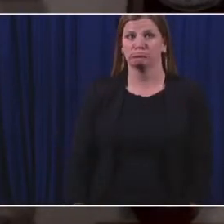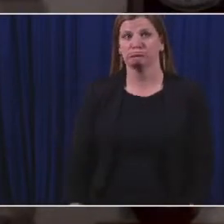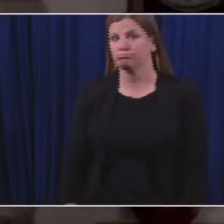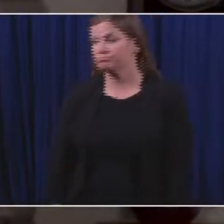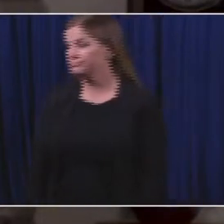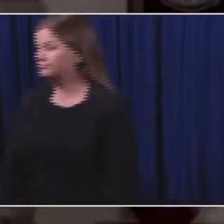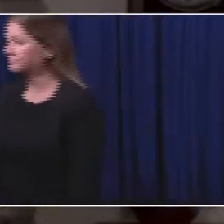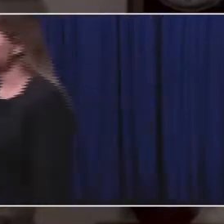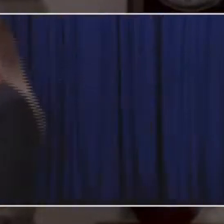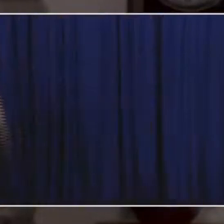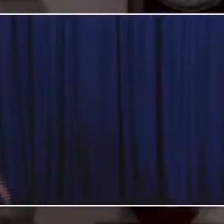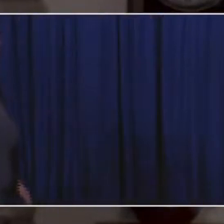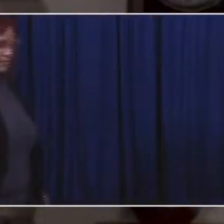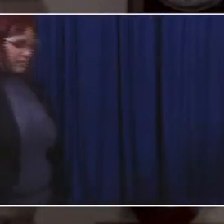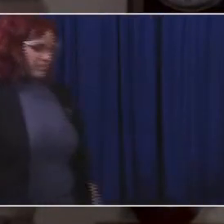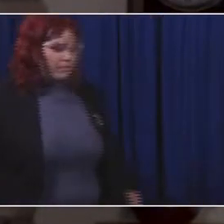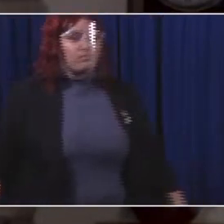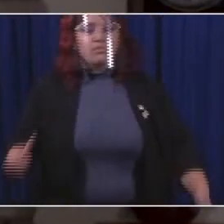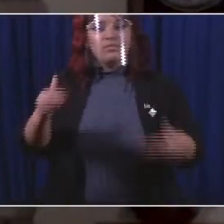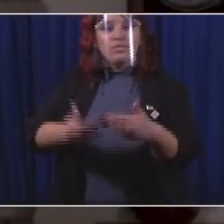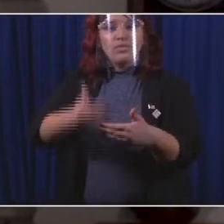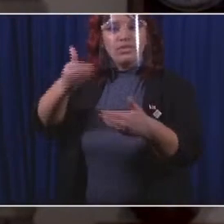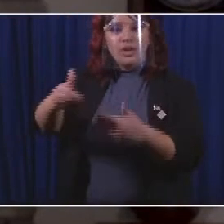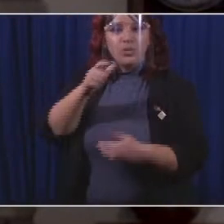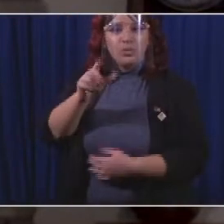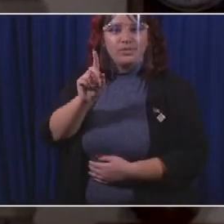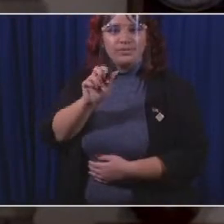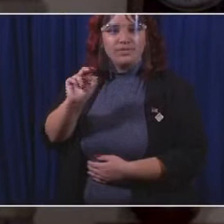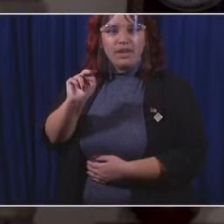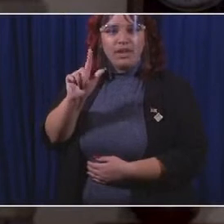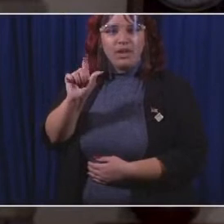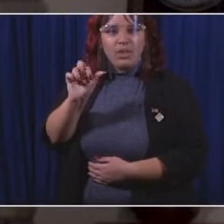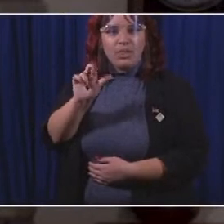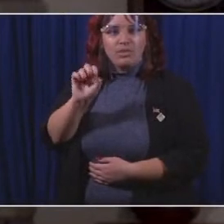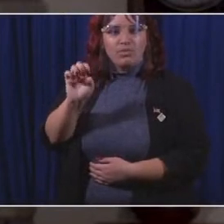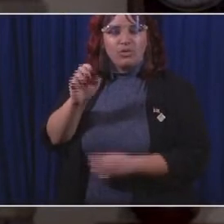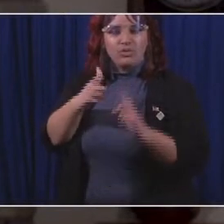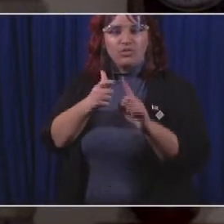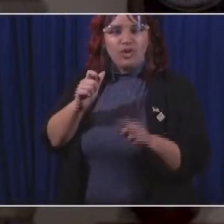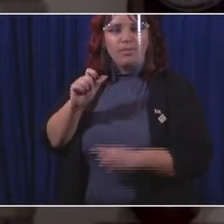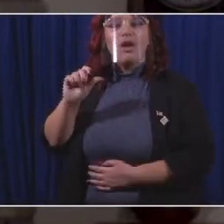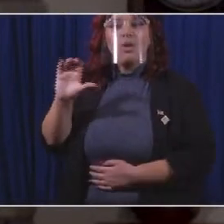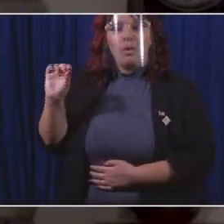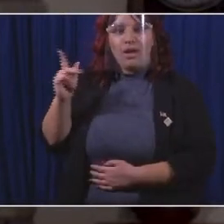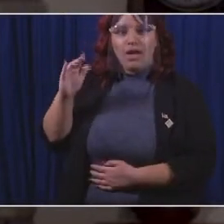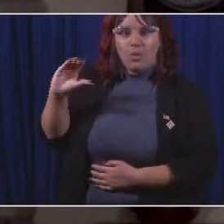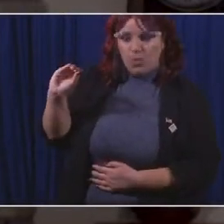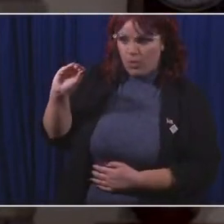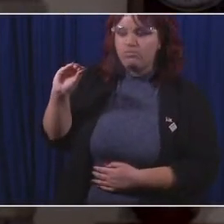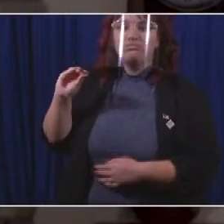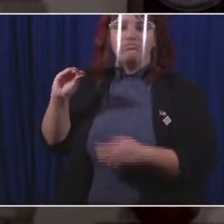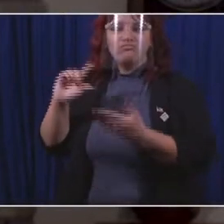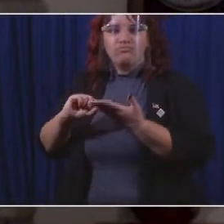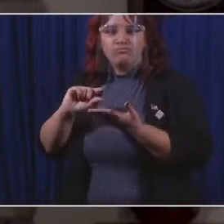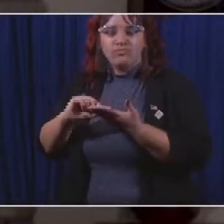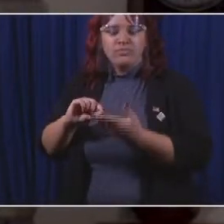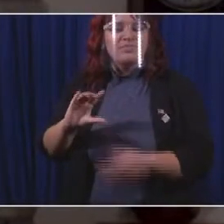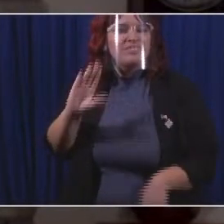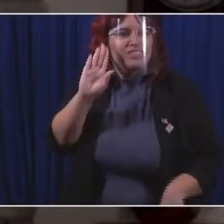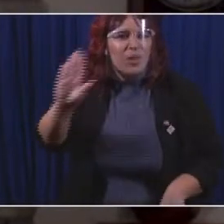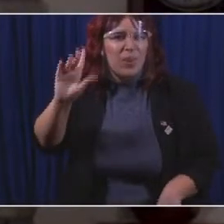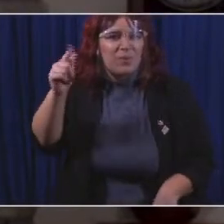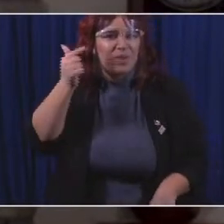Next question is from Dan DeRose at WOIO in Cleveland. And good afternoon, Governor. Dan? Would like to ask about